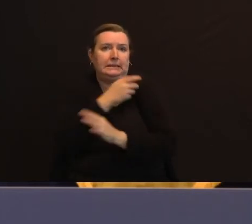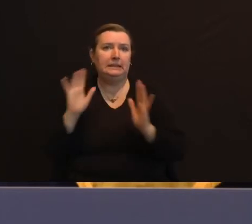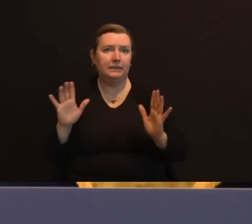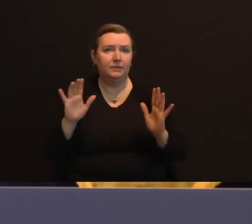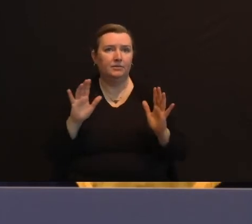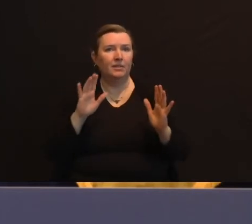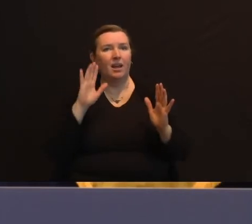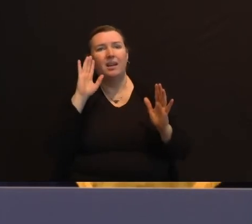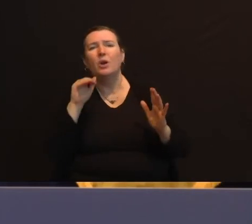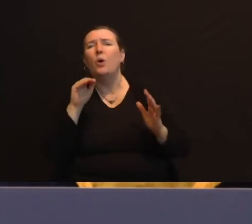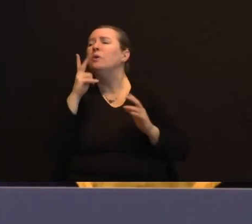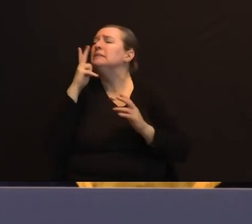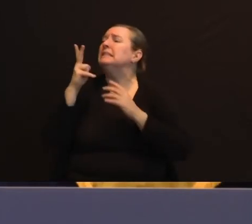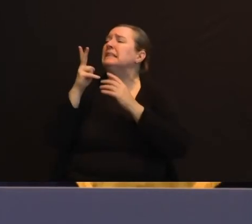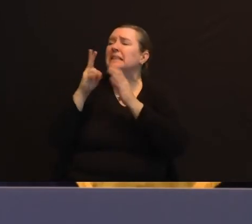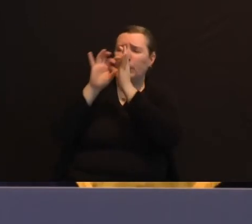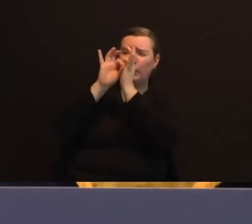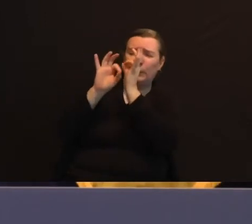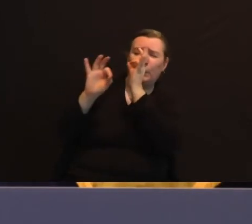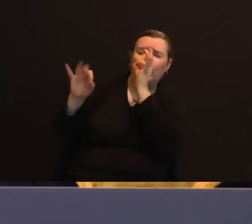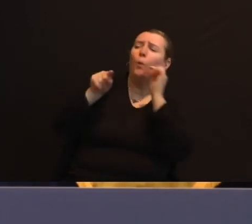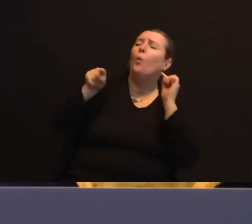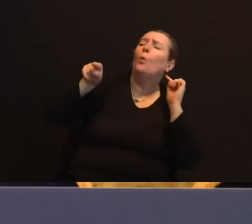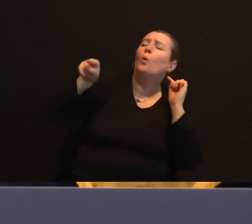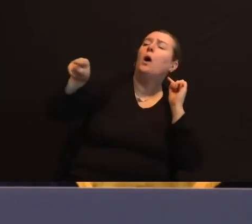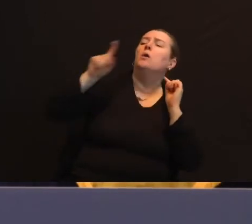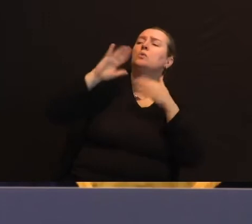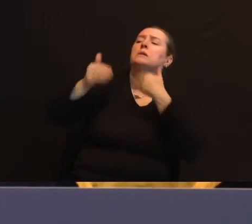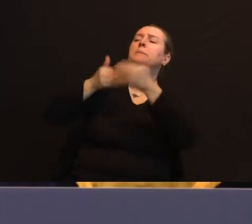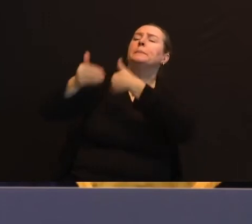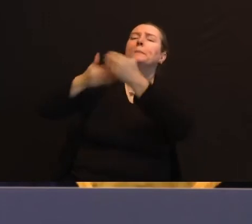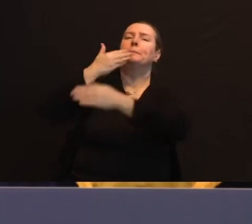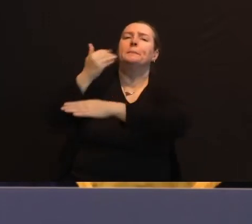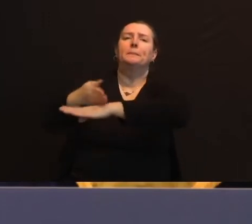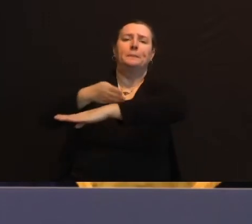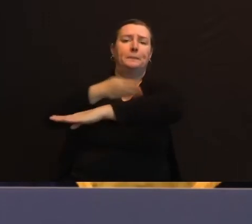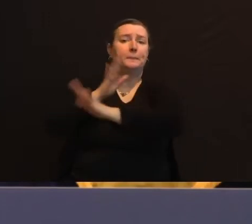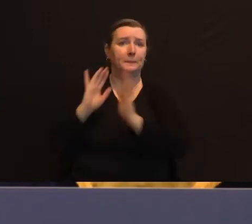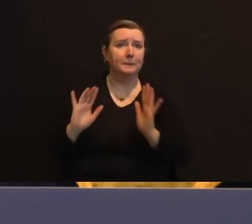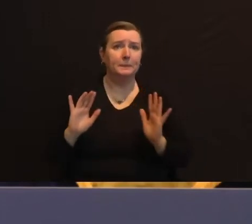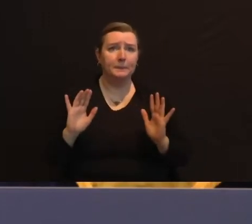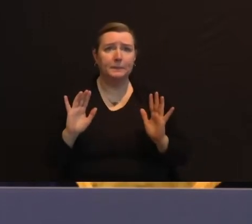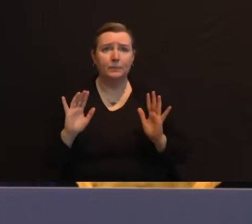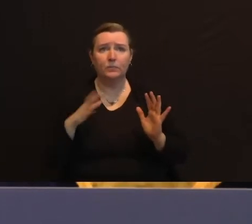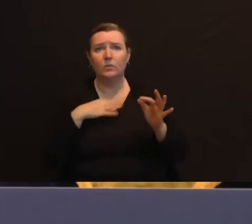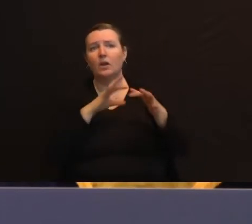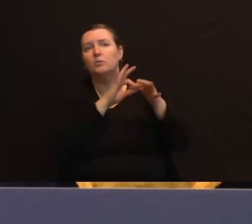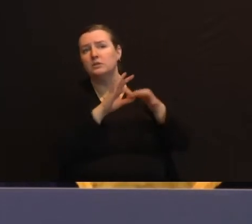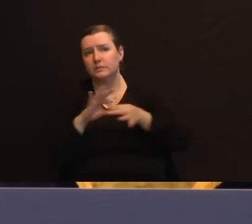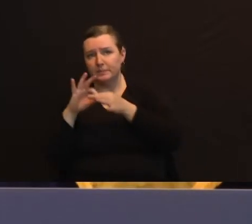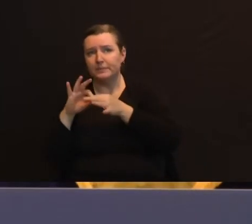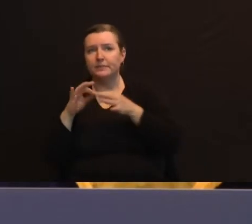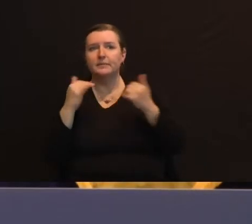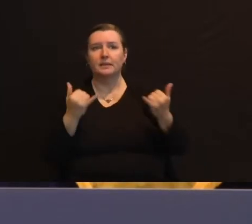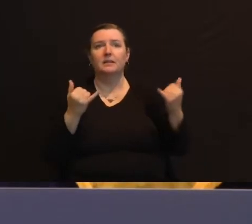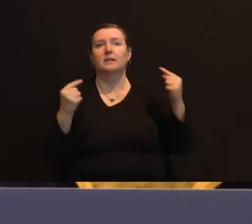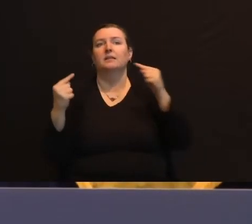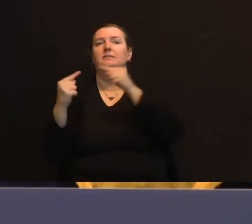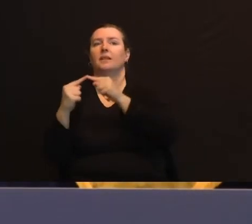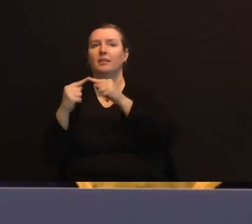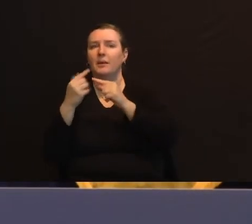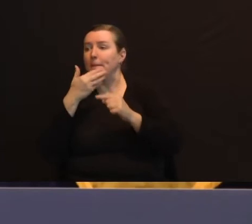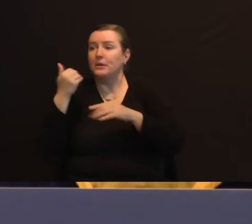end of the tunnel, this is real. And so what we need right now is we need a bridge from today until that better day,